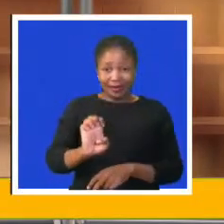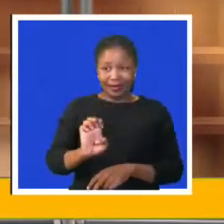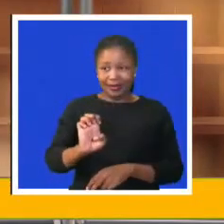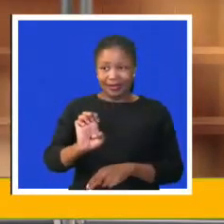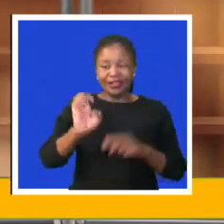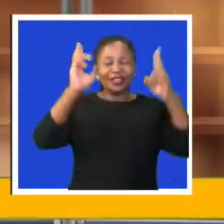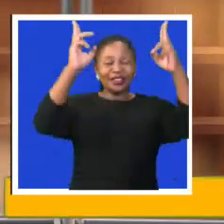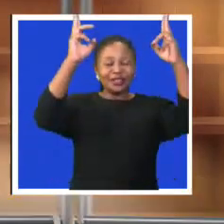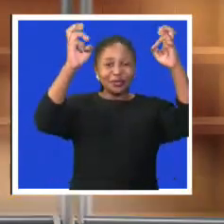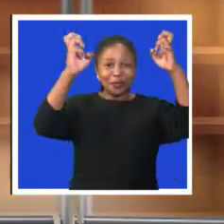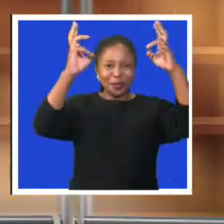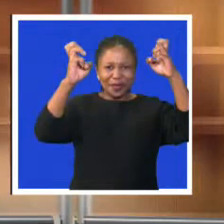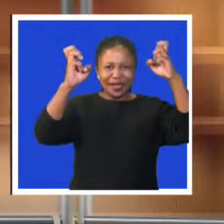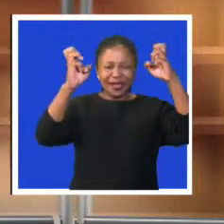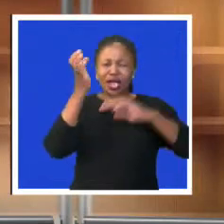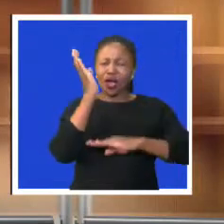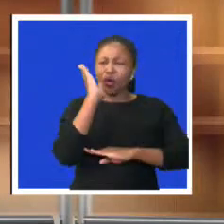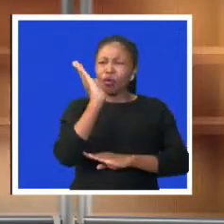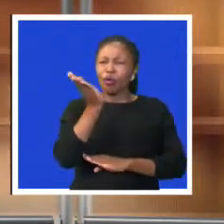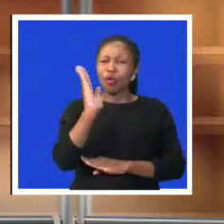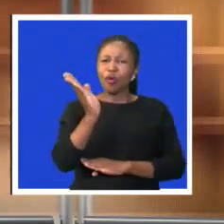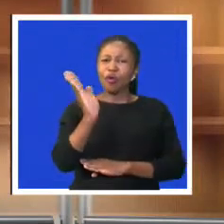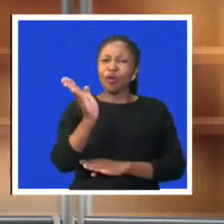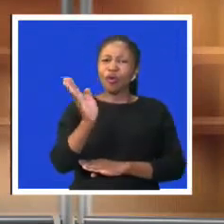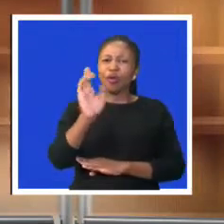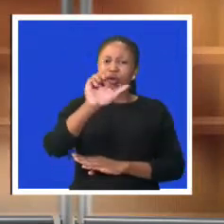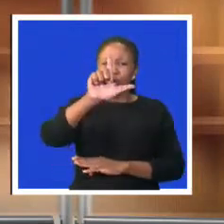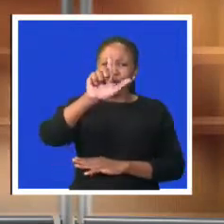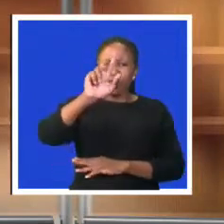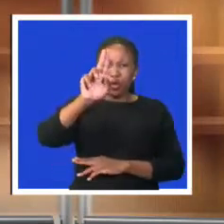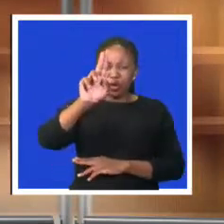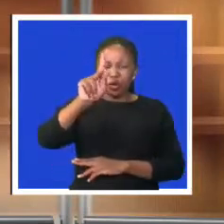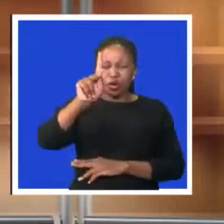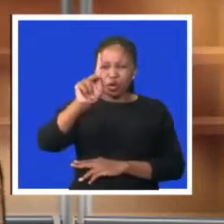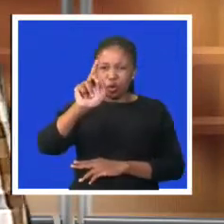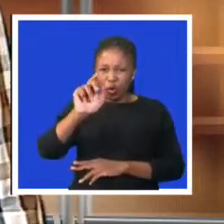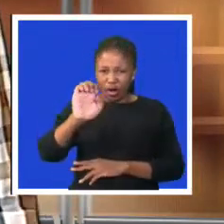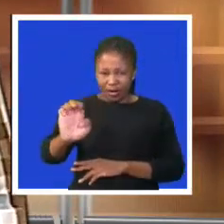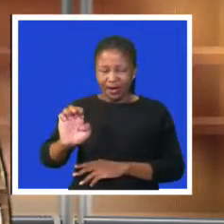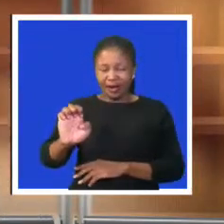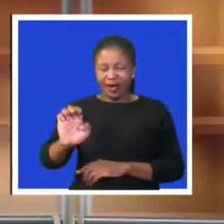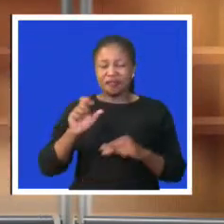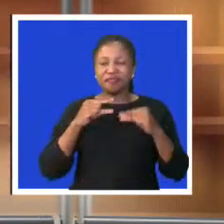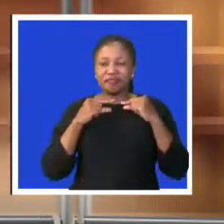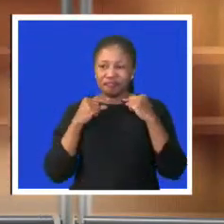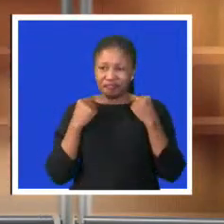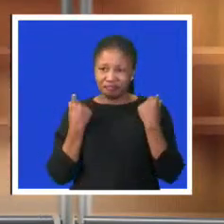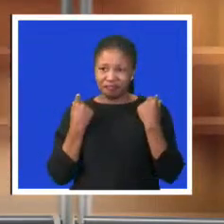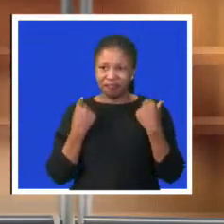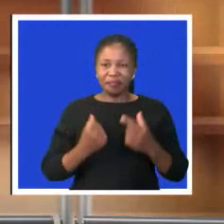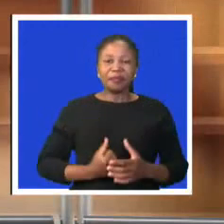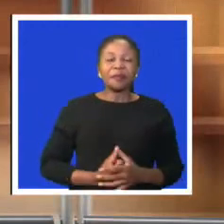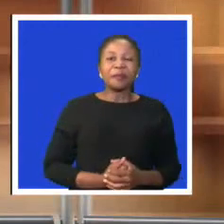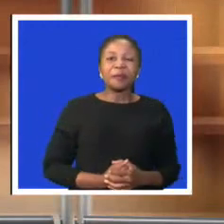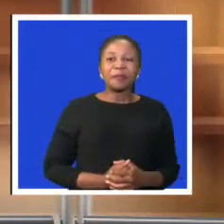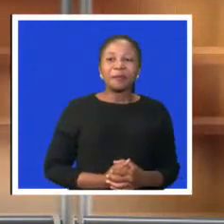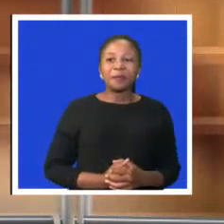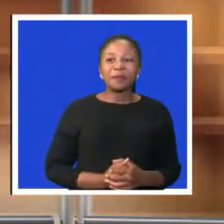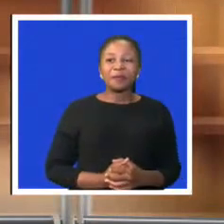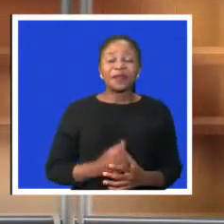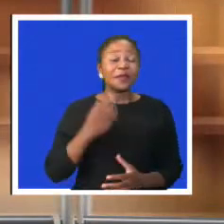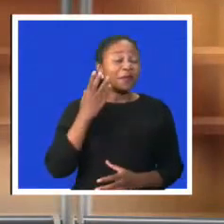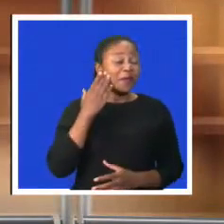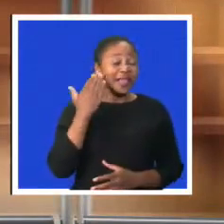the background to the Gospel of Luke. Rationale, dear learner, by the end of the lesson,